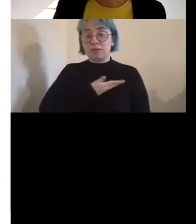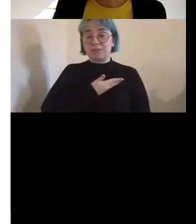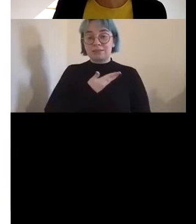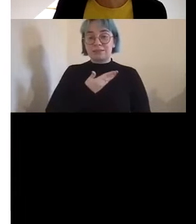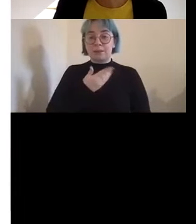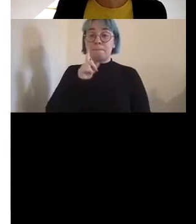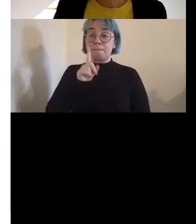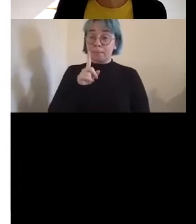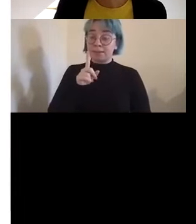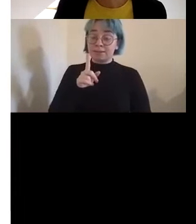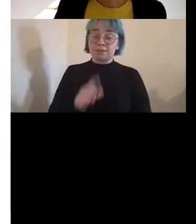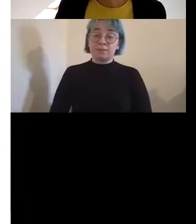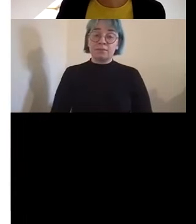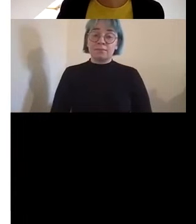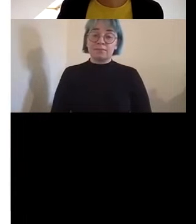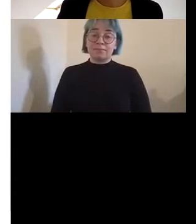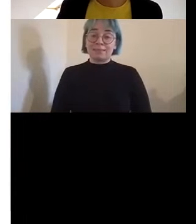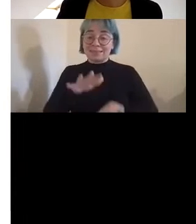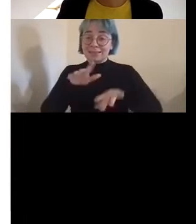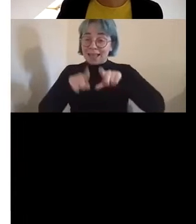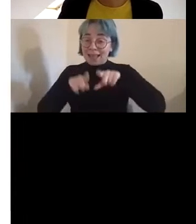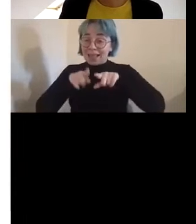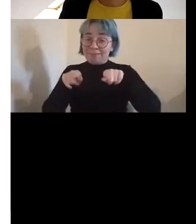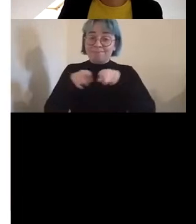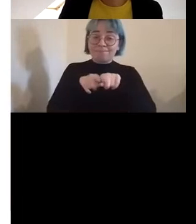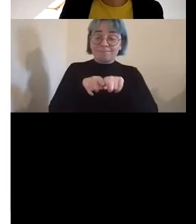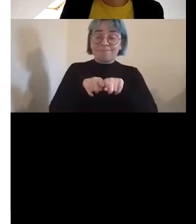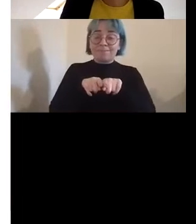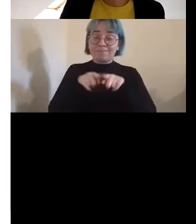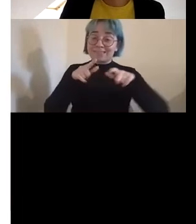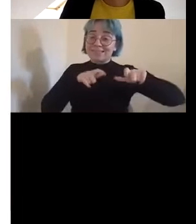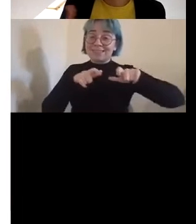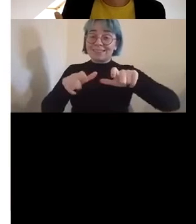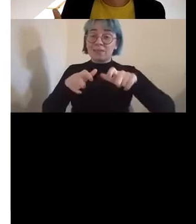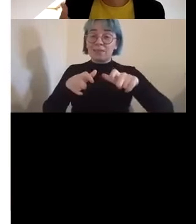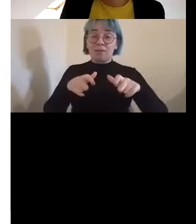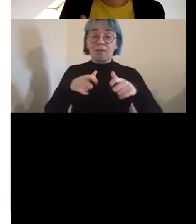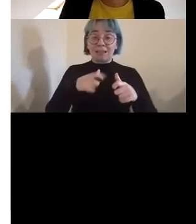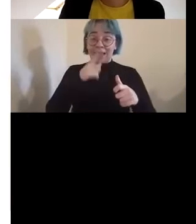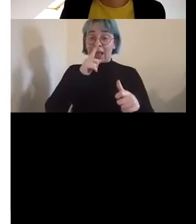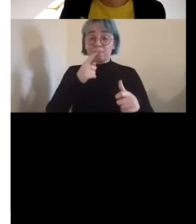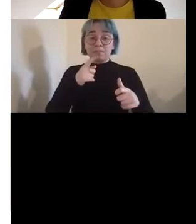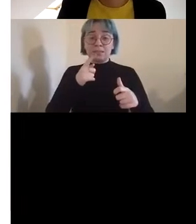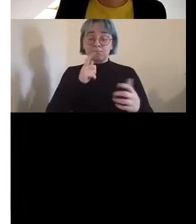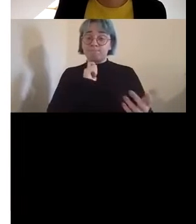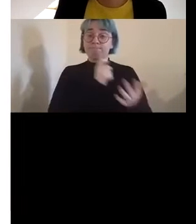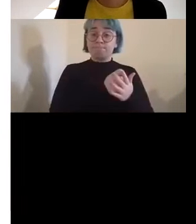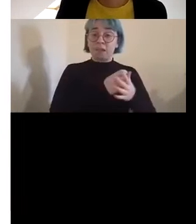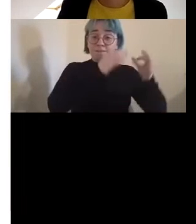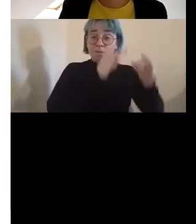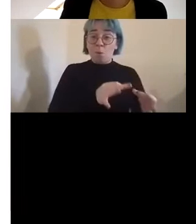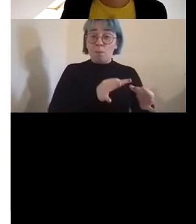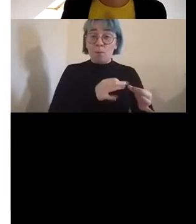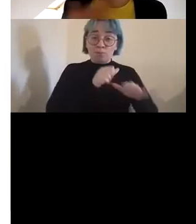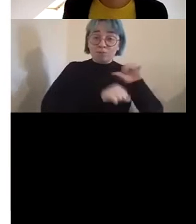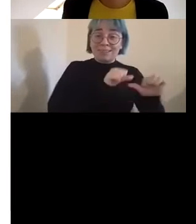same time they still can be actually subjected to very formal proceedings. They